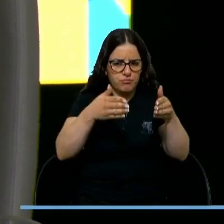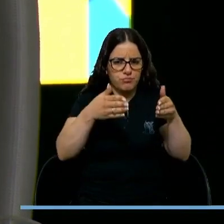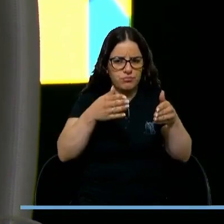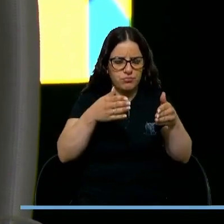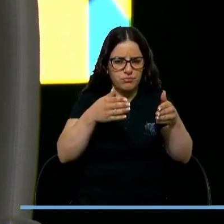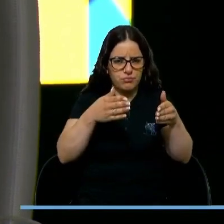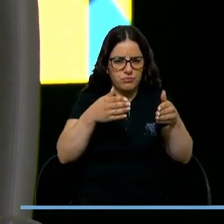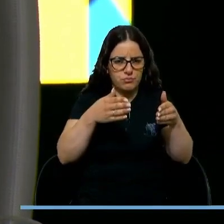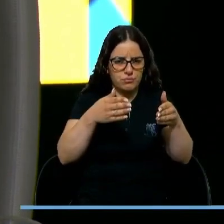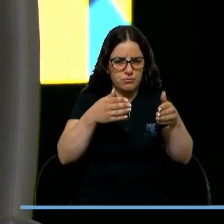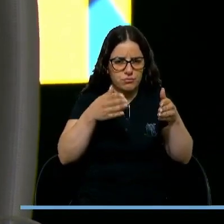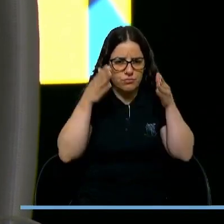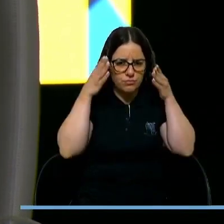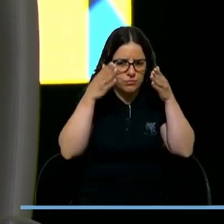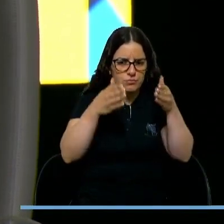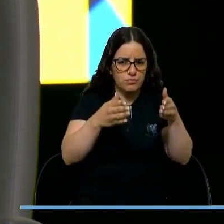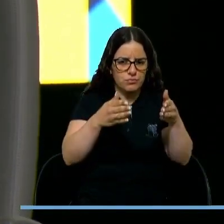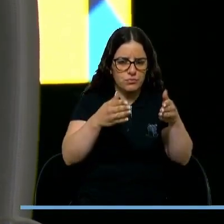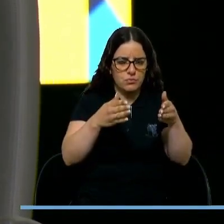sustainability.